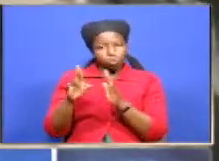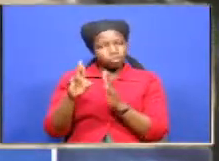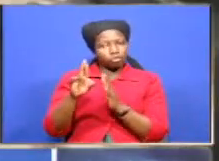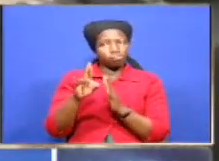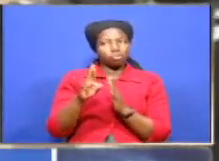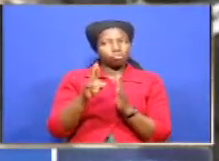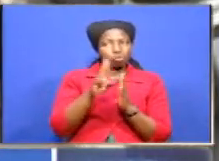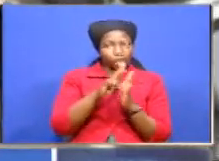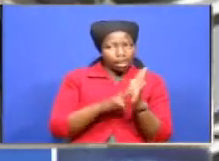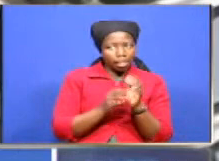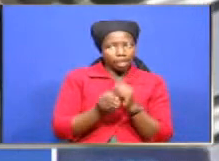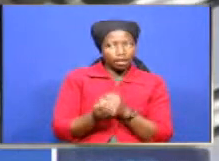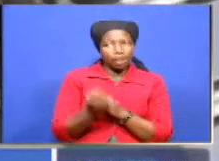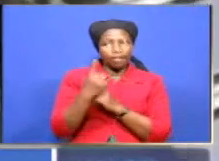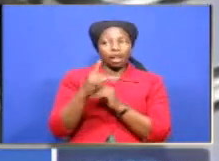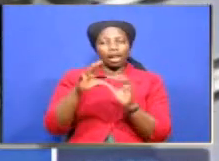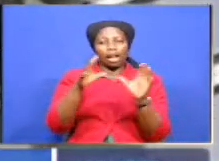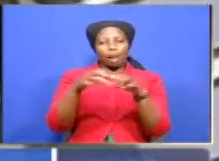companies.